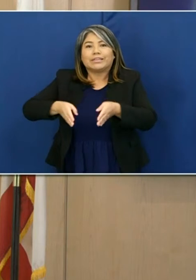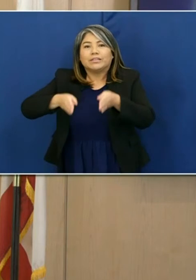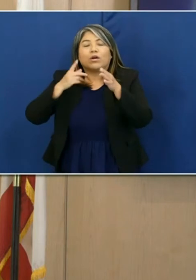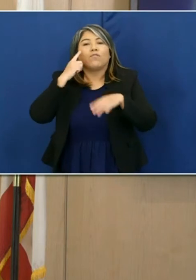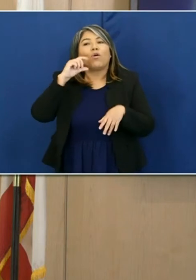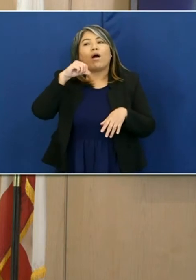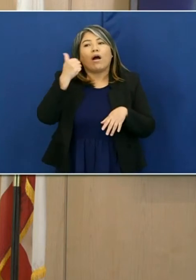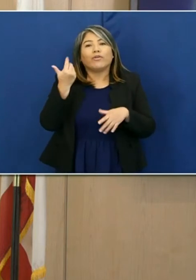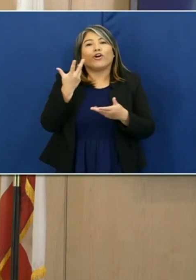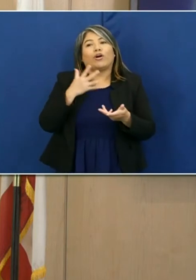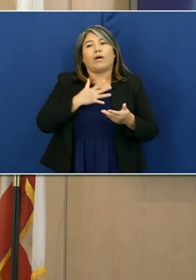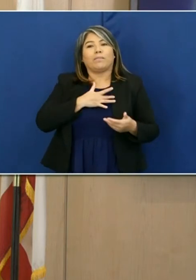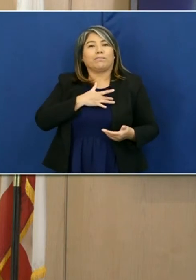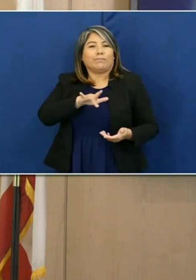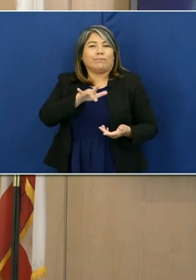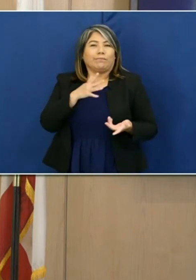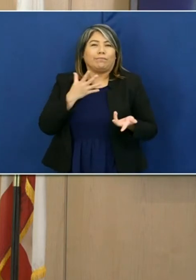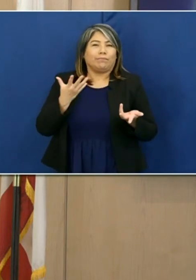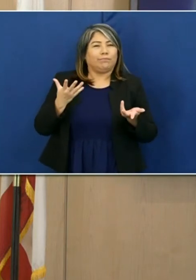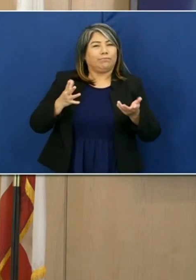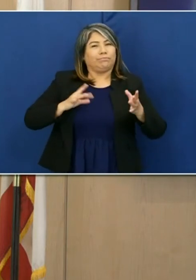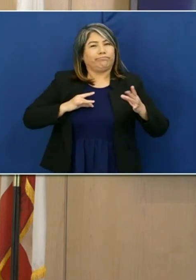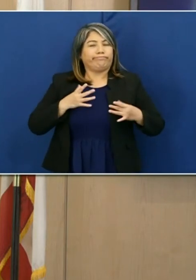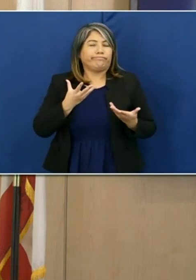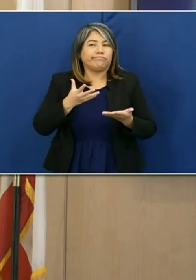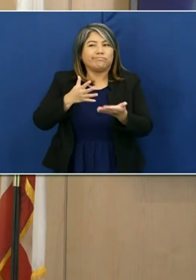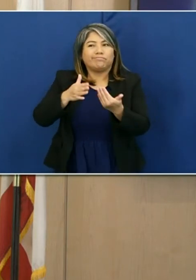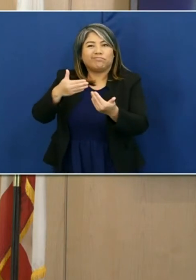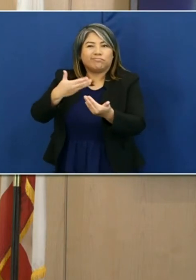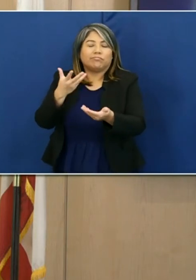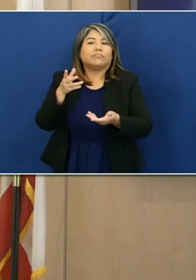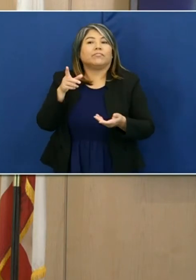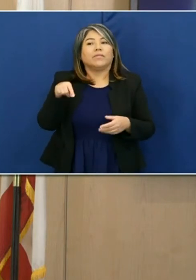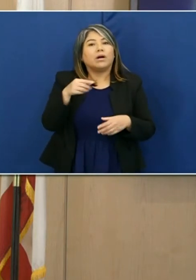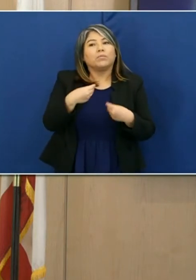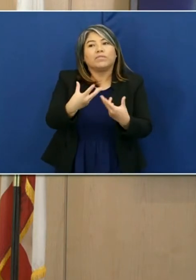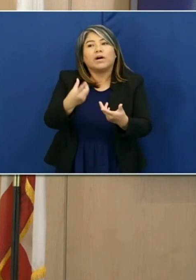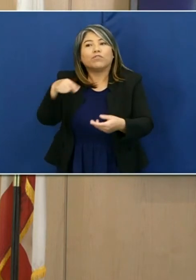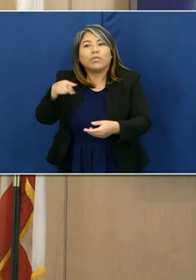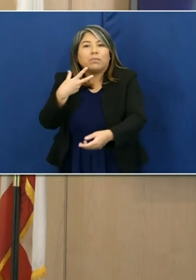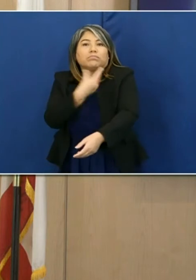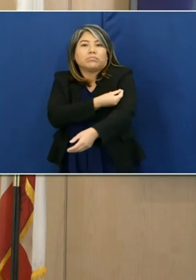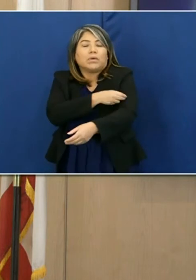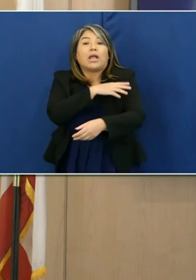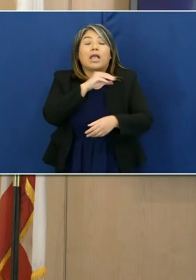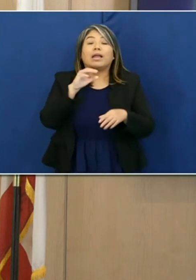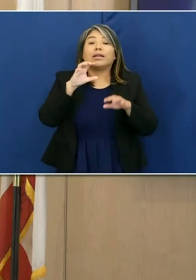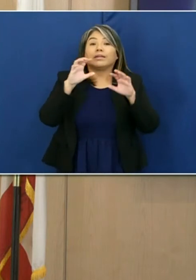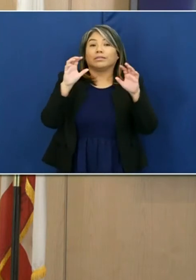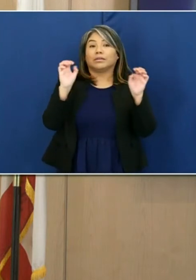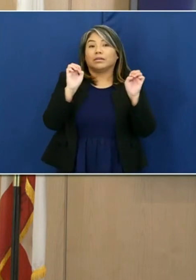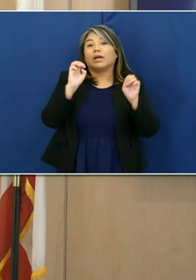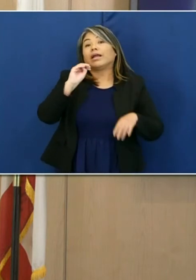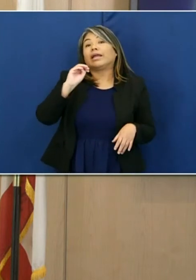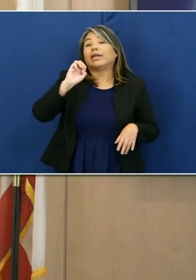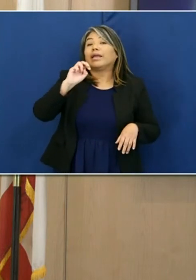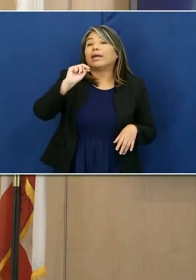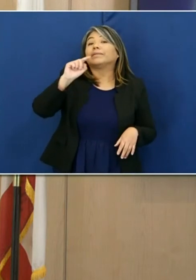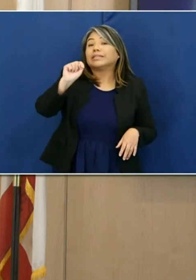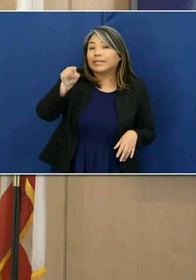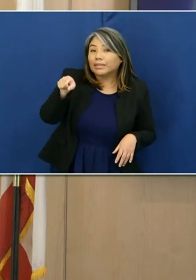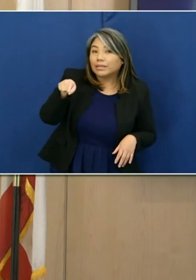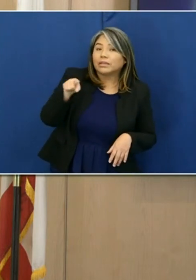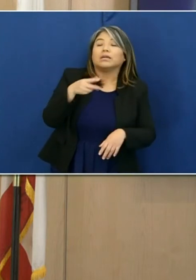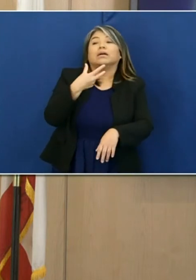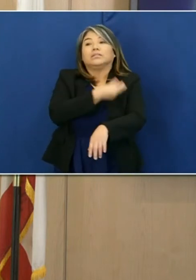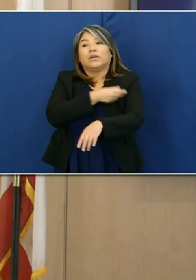vulnerable individuals, along with paramedics, EMTs, and others providing emergency medical services, and efforts that are underway to vaccinate folks who